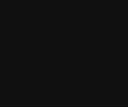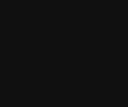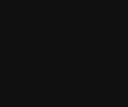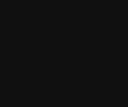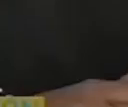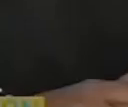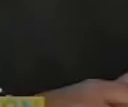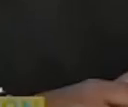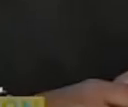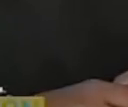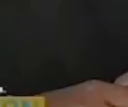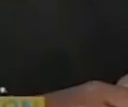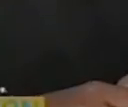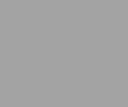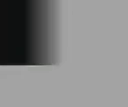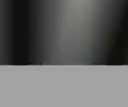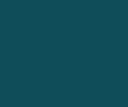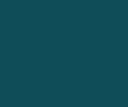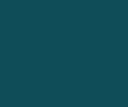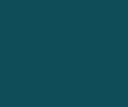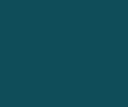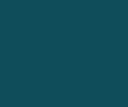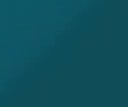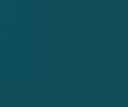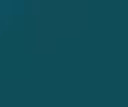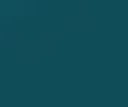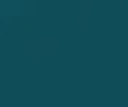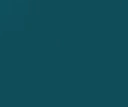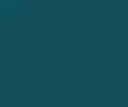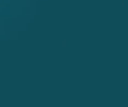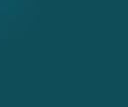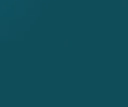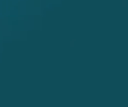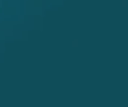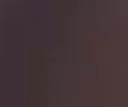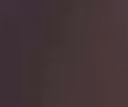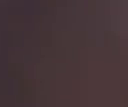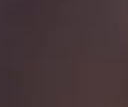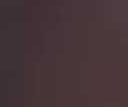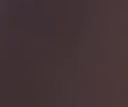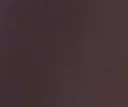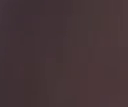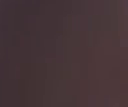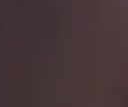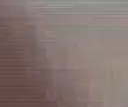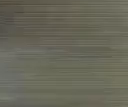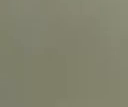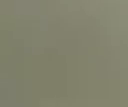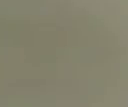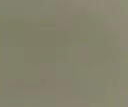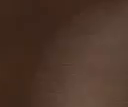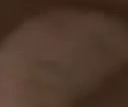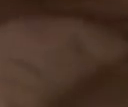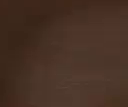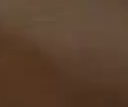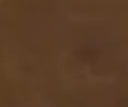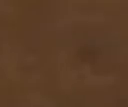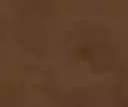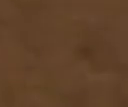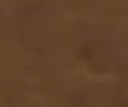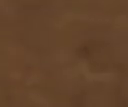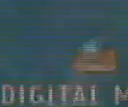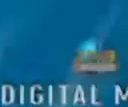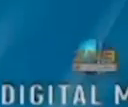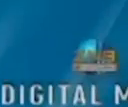Join the ZNS News team as we bring you Election Night in the Bahamas. Watch, follow, stay